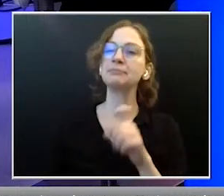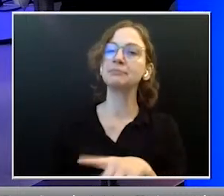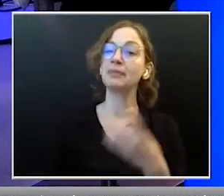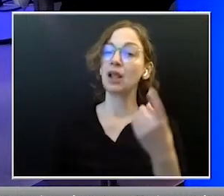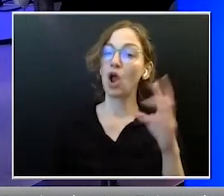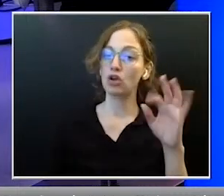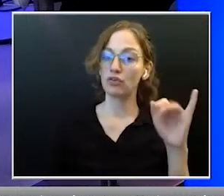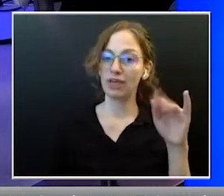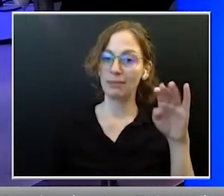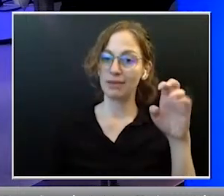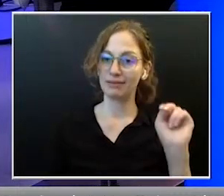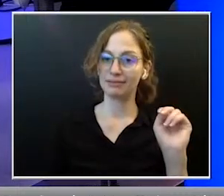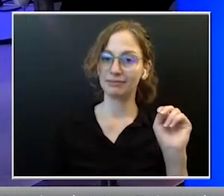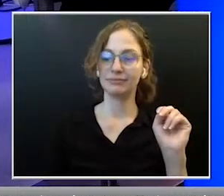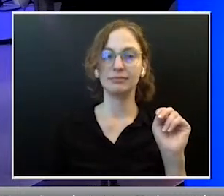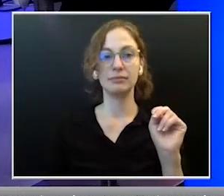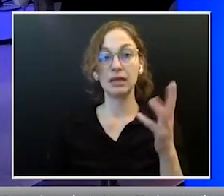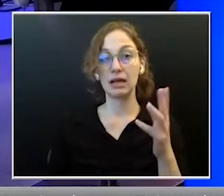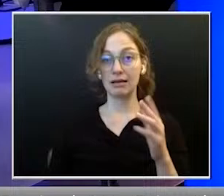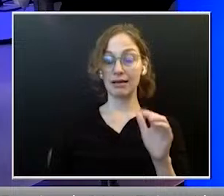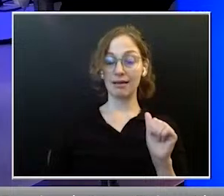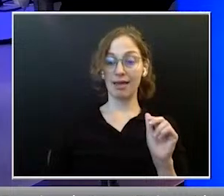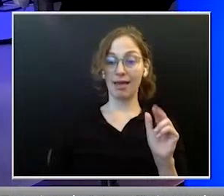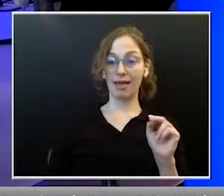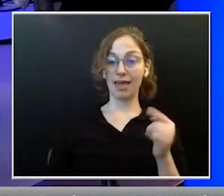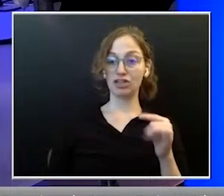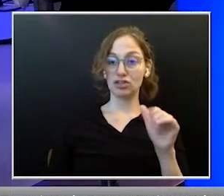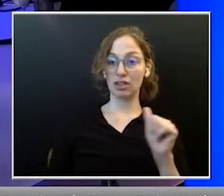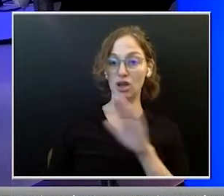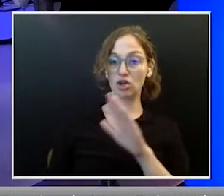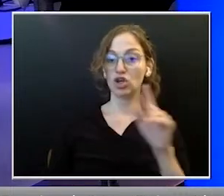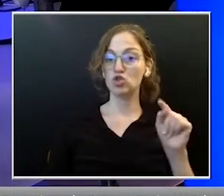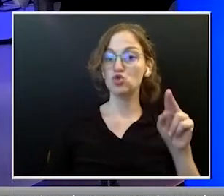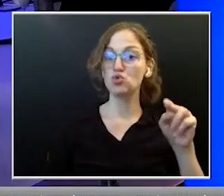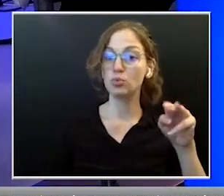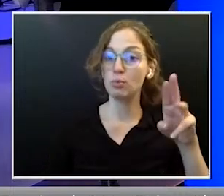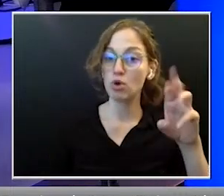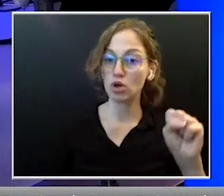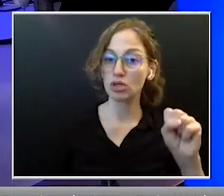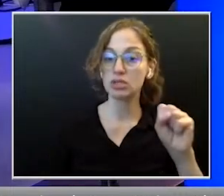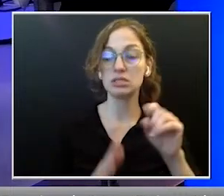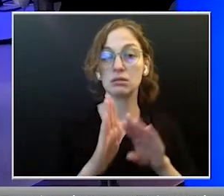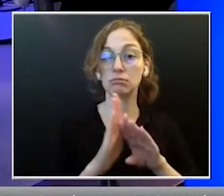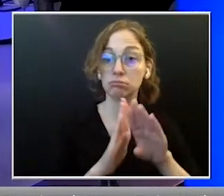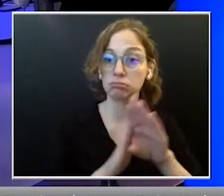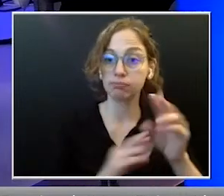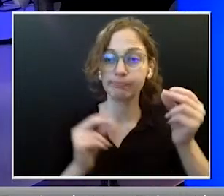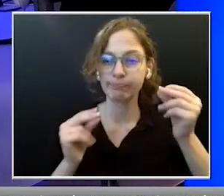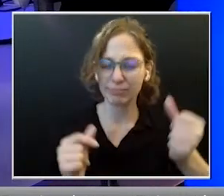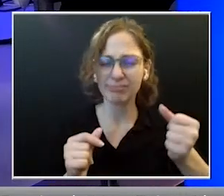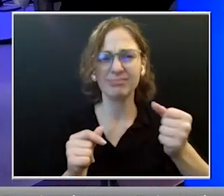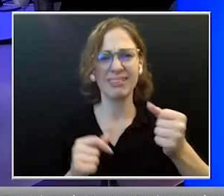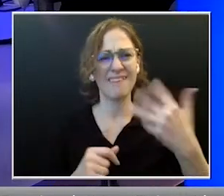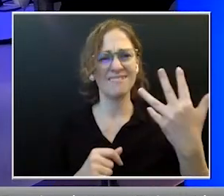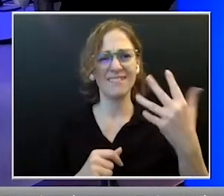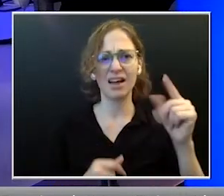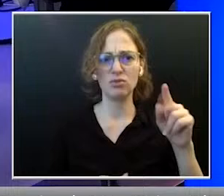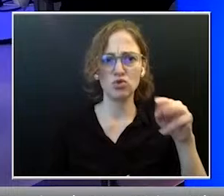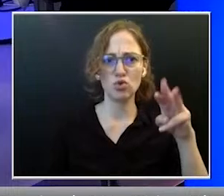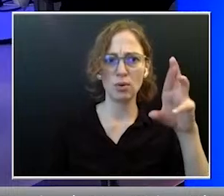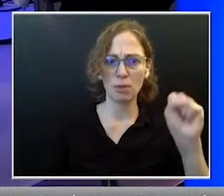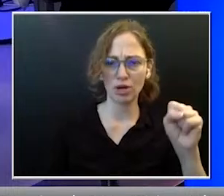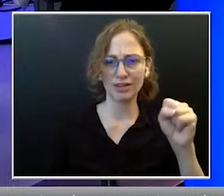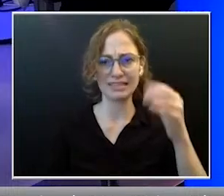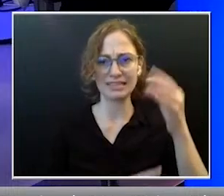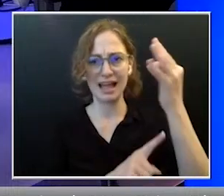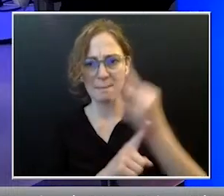Angela's tumors. They developed so quickly over 9 months, at least it seemed 5 tumors over 9 months. Does anybody know